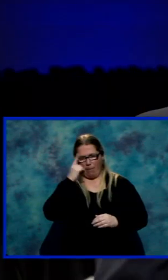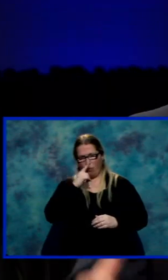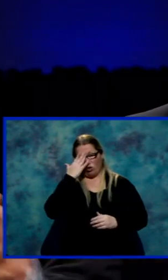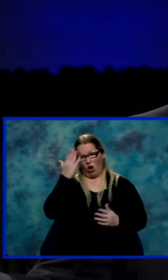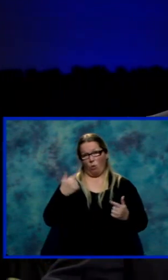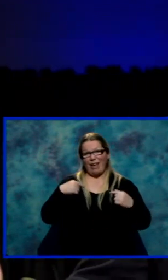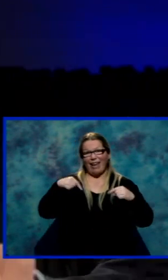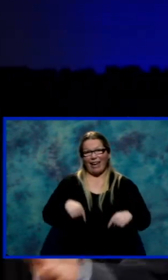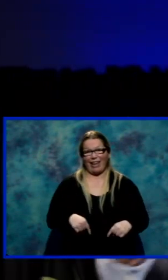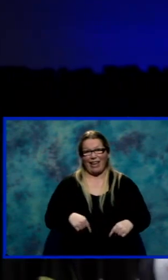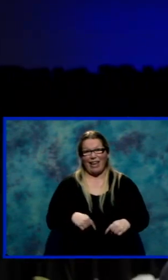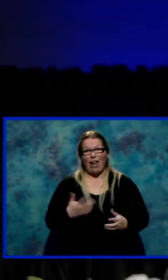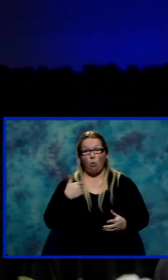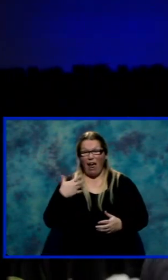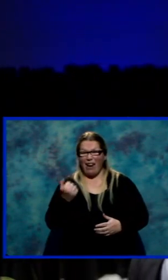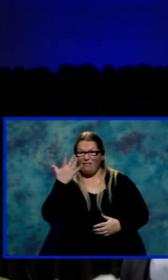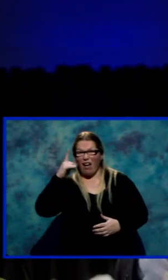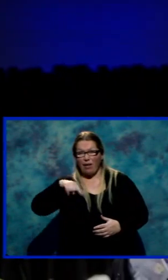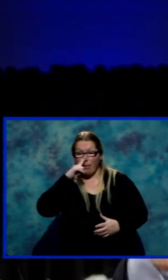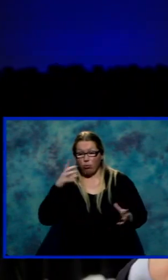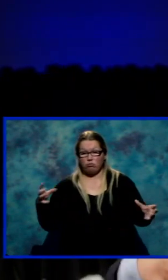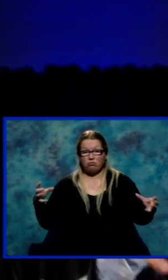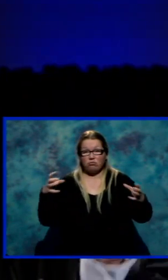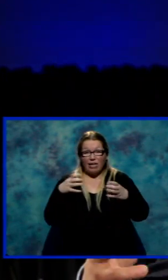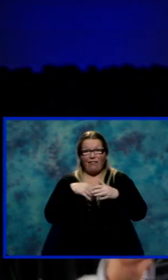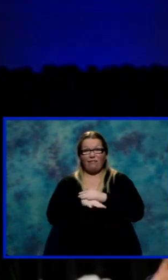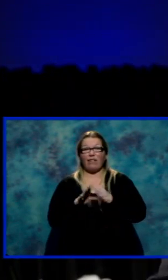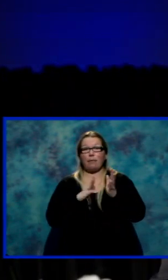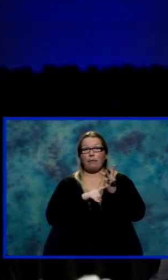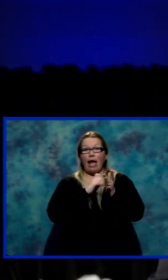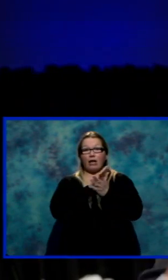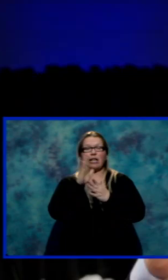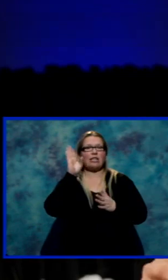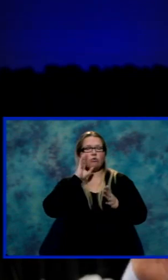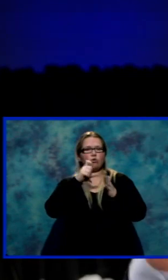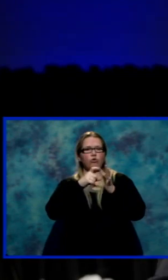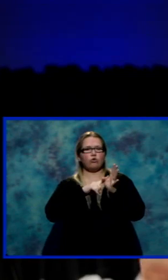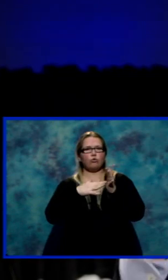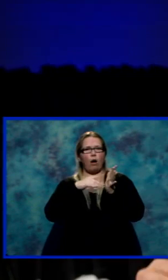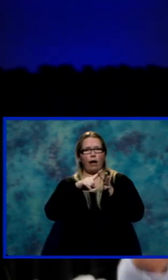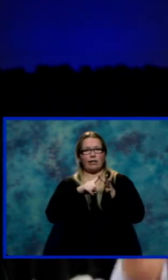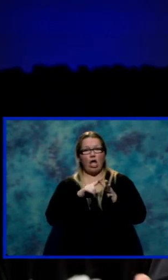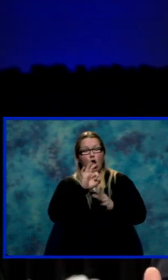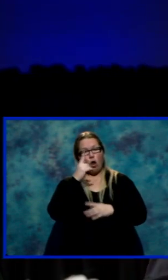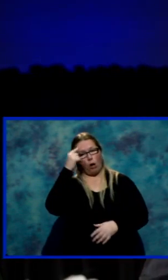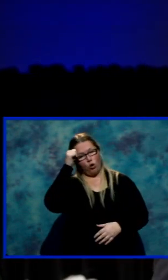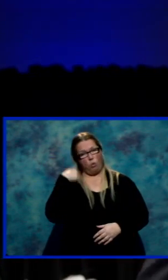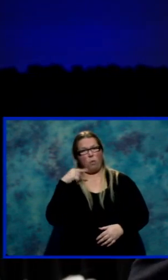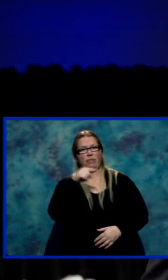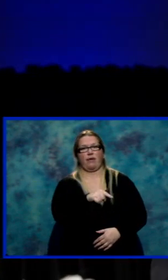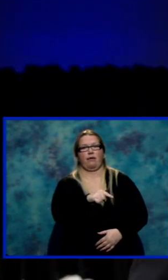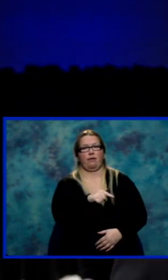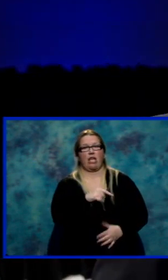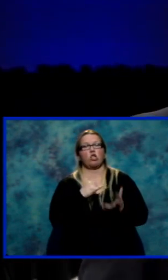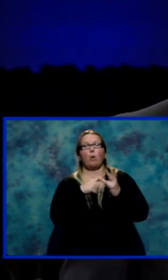Even when we had 5,000 people together in the month of March listening to Dwight Nelson, Nobody knew that we were there. So we've got to